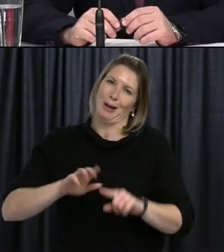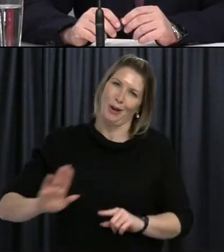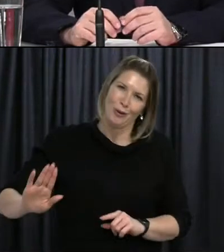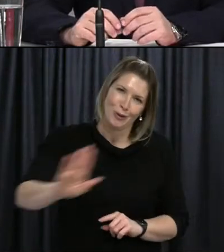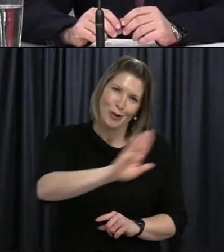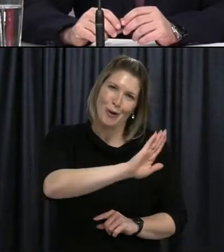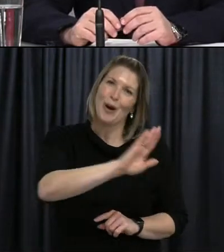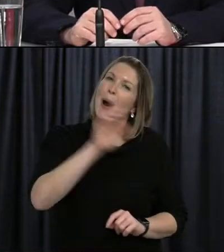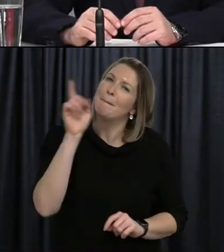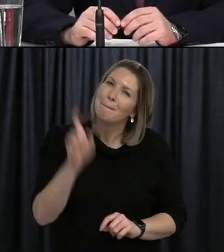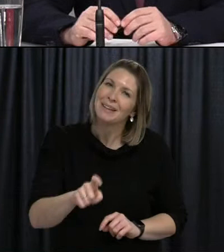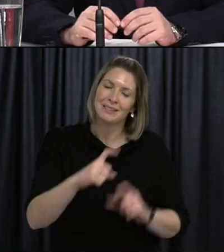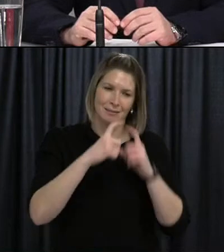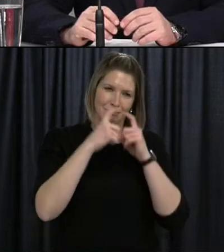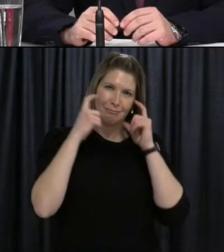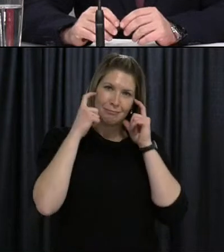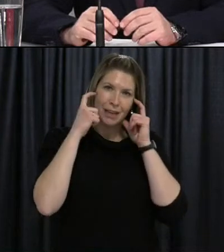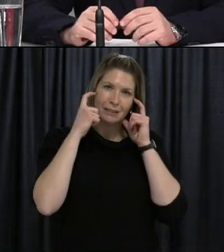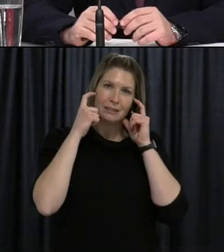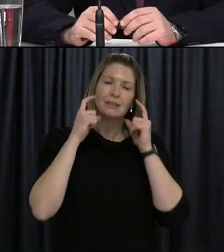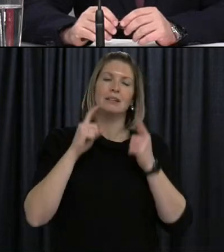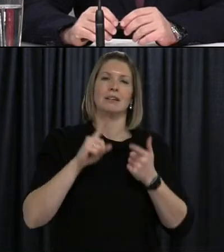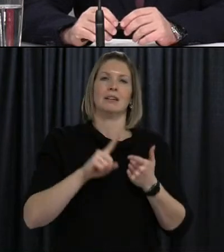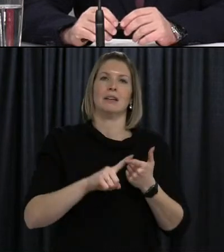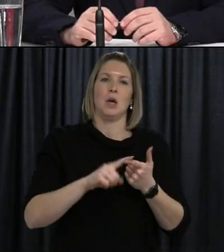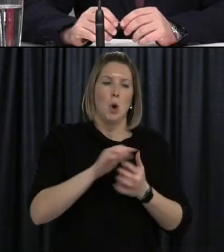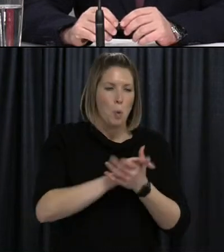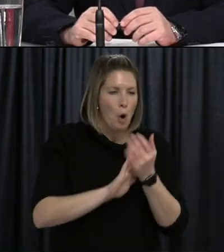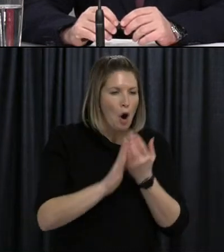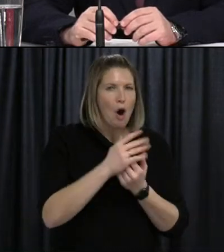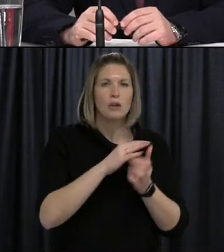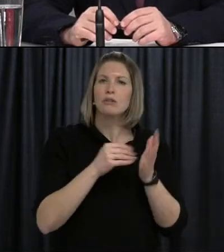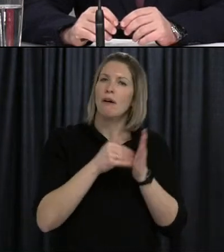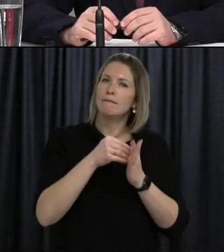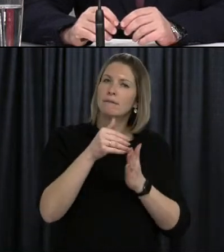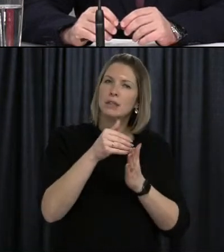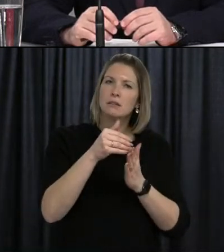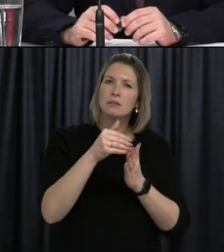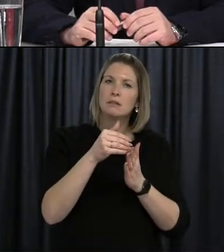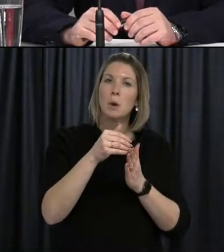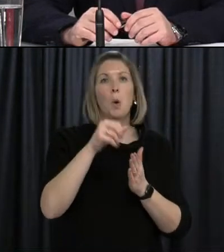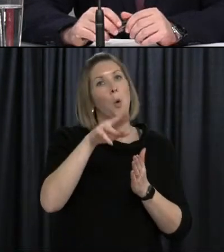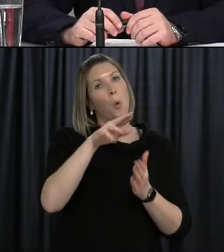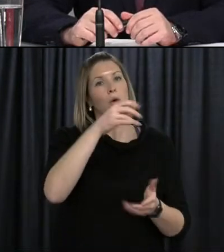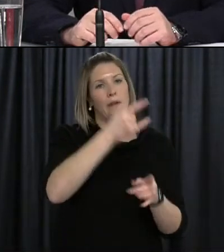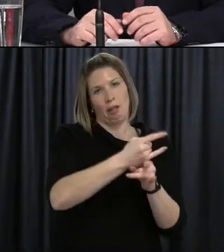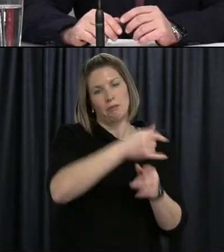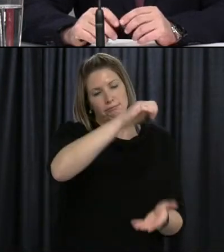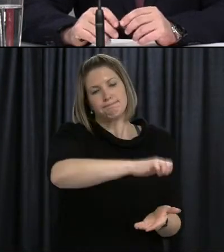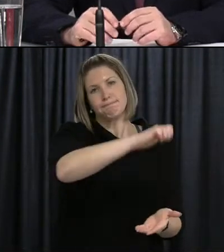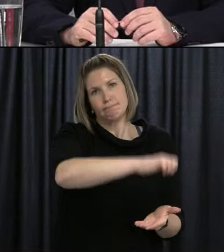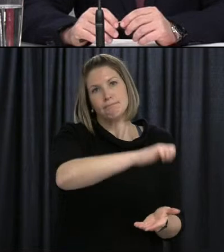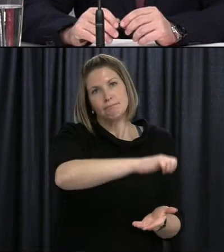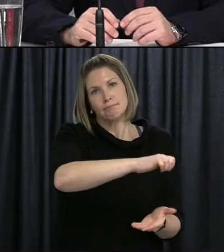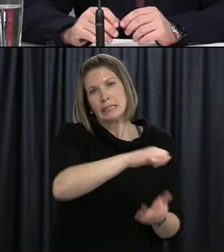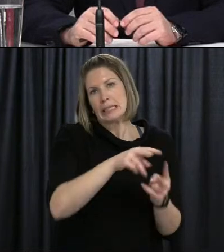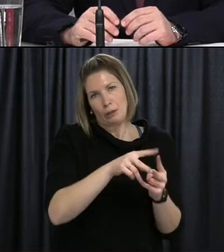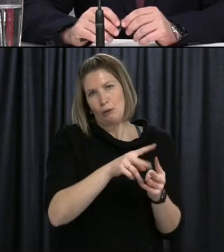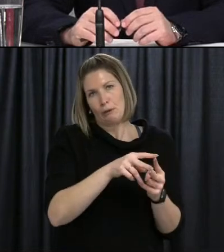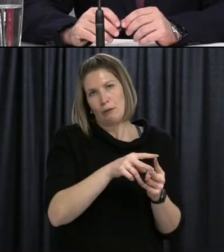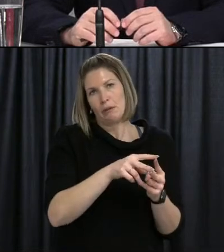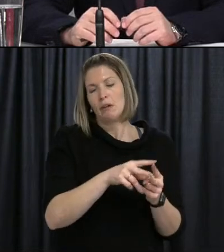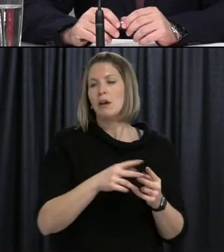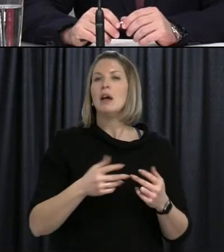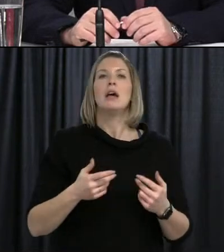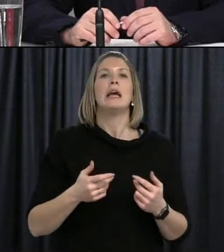So wear your non-medical mask in public spaces, wash your hands regularly and wash them well, or use hand sanitizer. Maintain at least 6